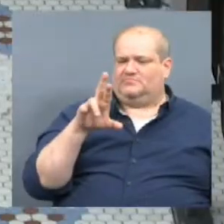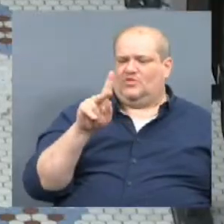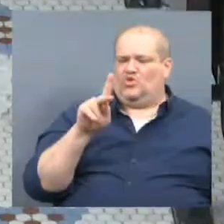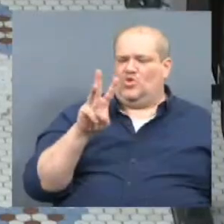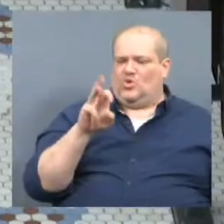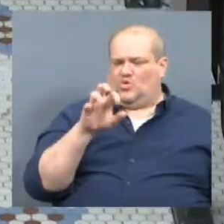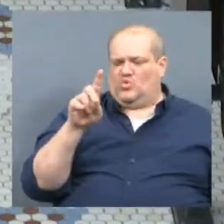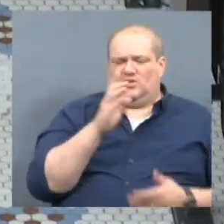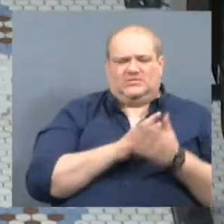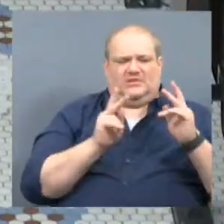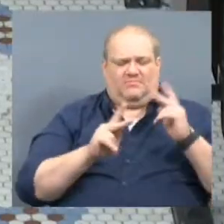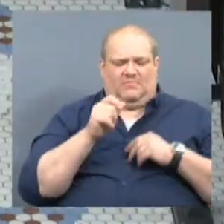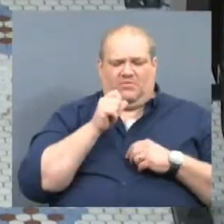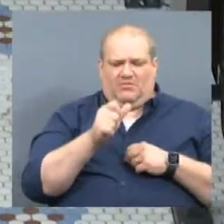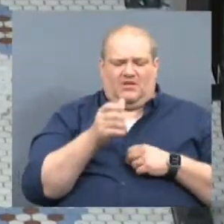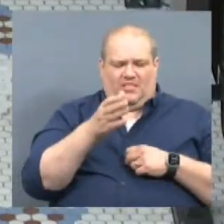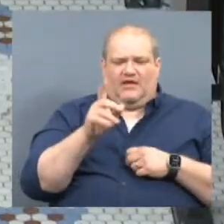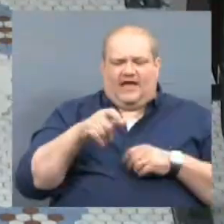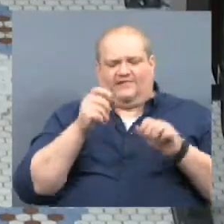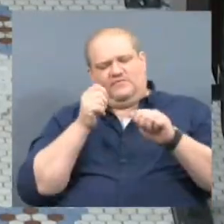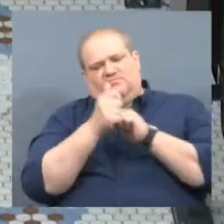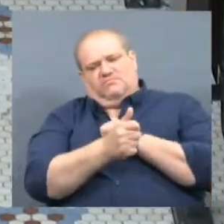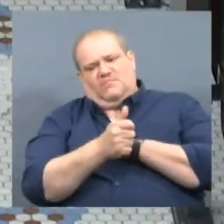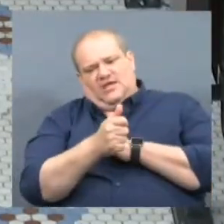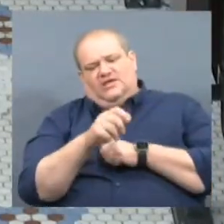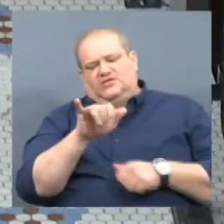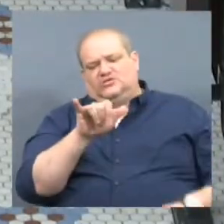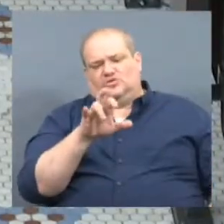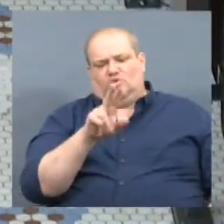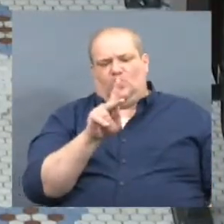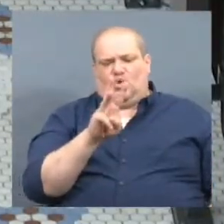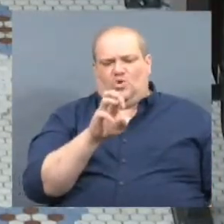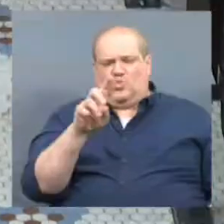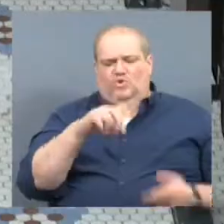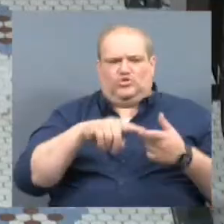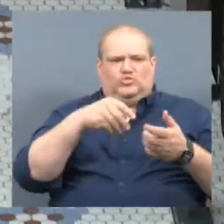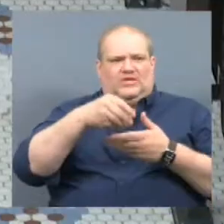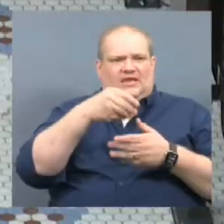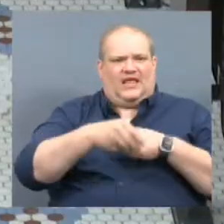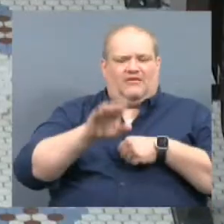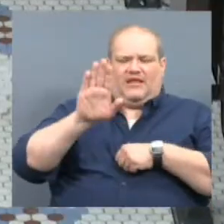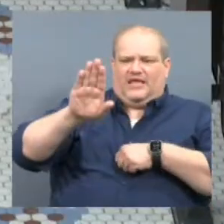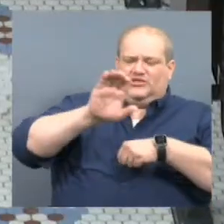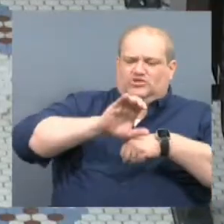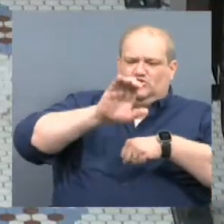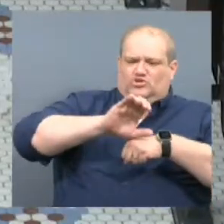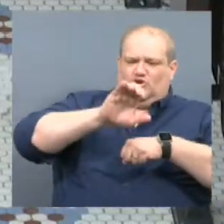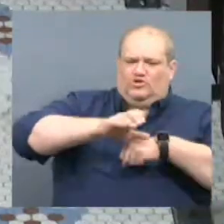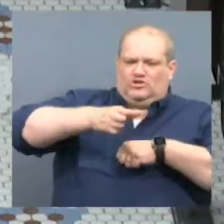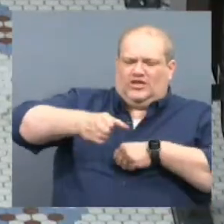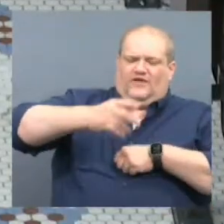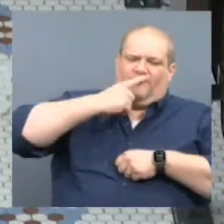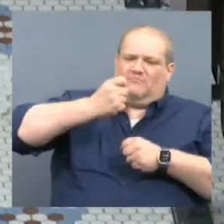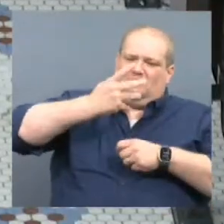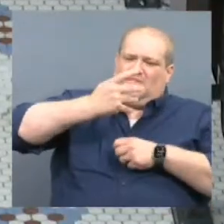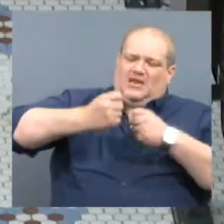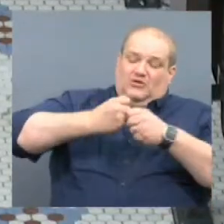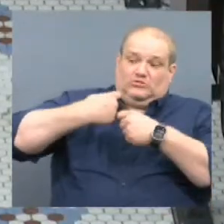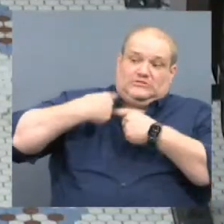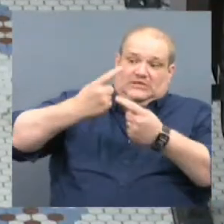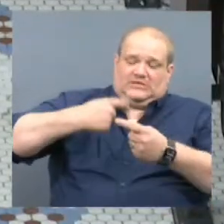sheet, and they got to go right by Yorkwood to get out. His church, that church been there for years, since I've been